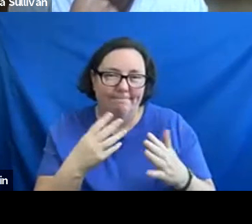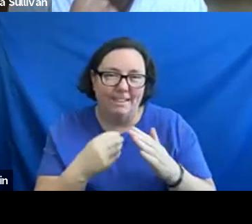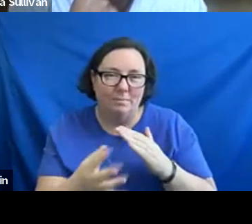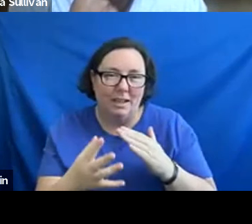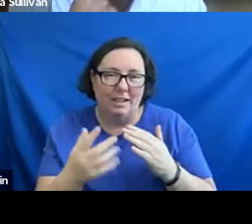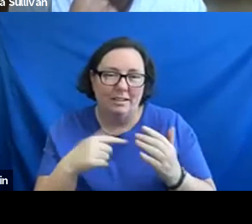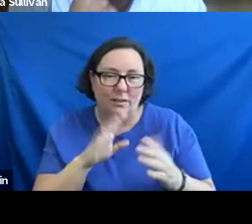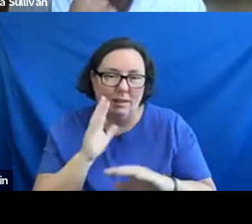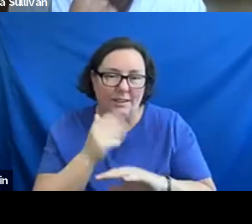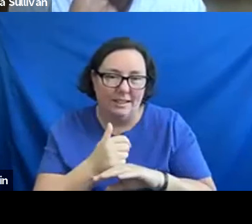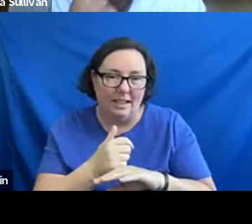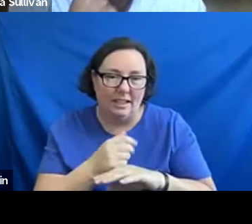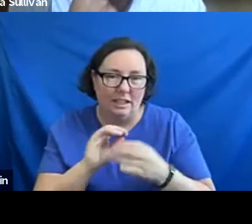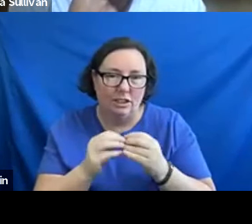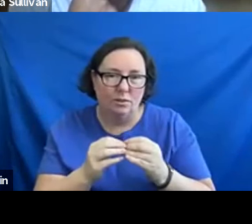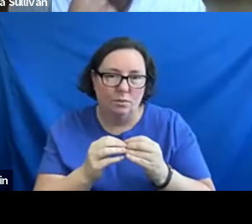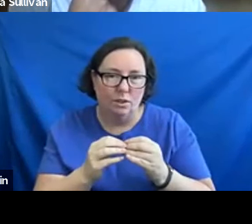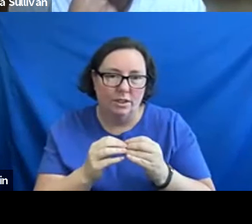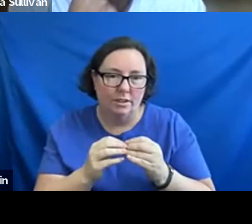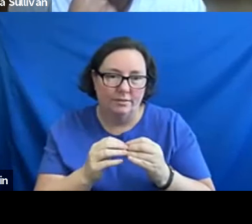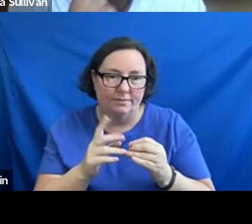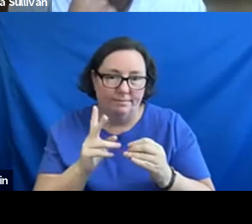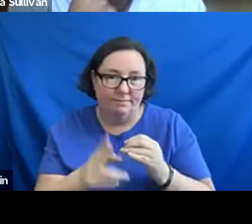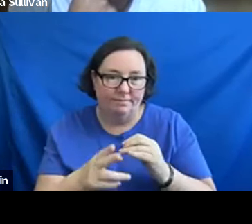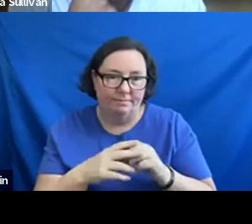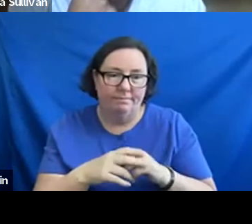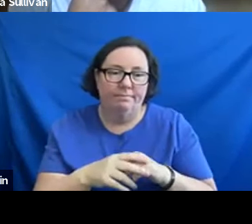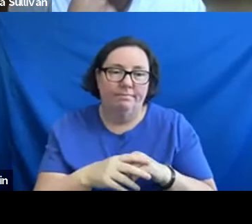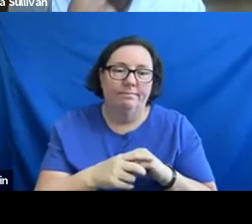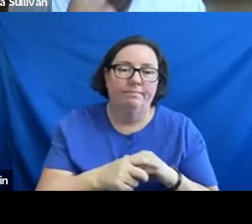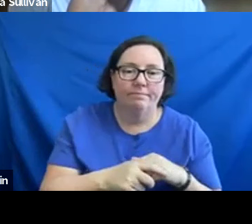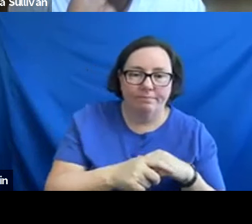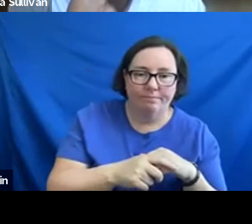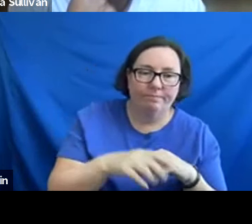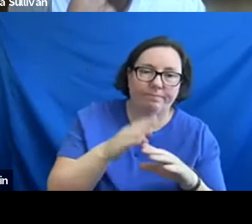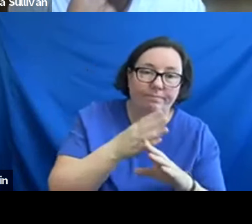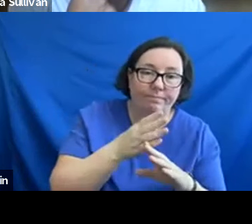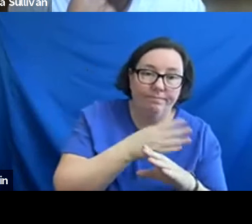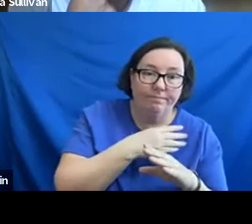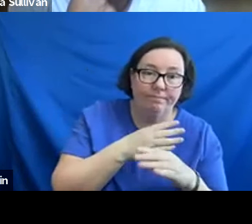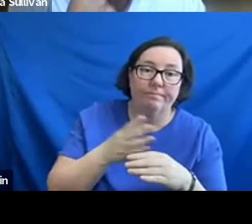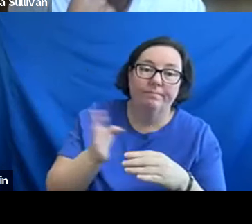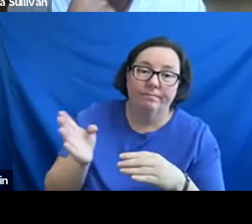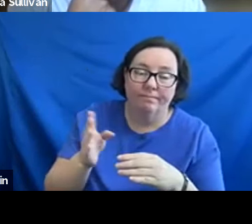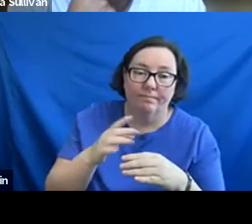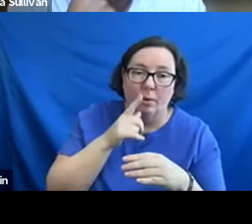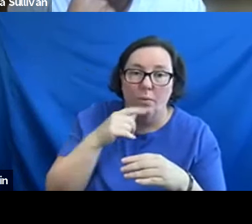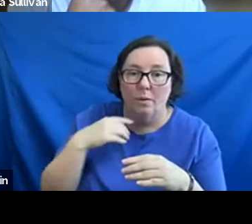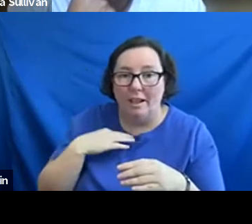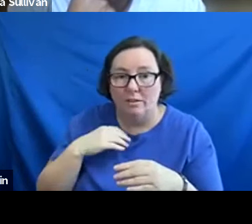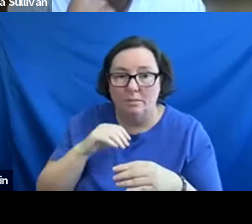that we set a score at which we cut those eligible from those not